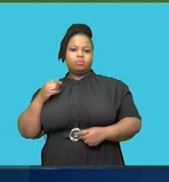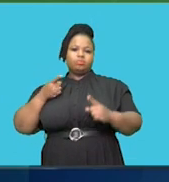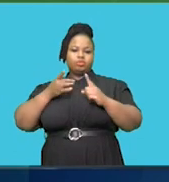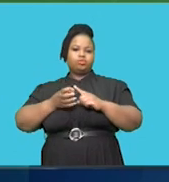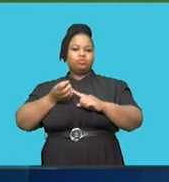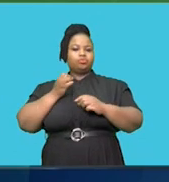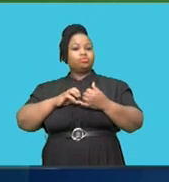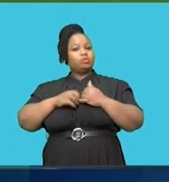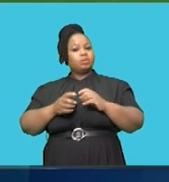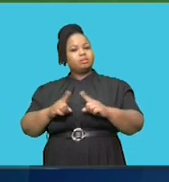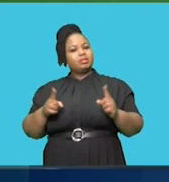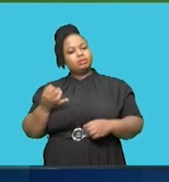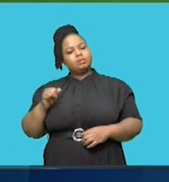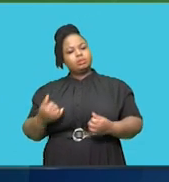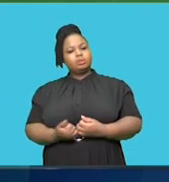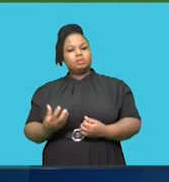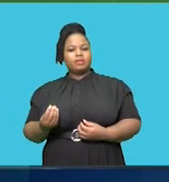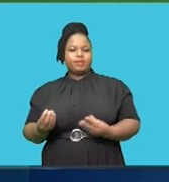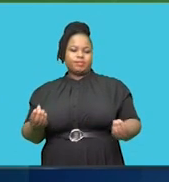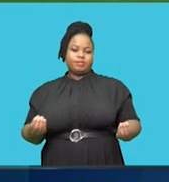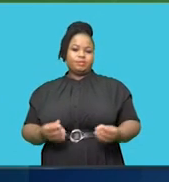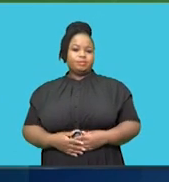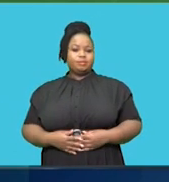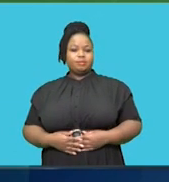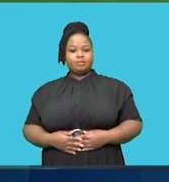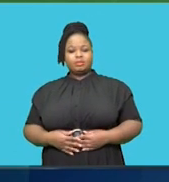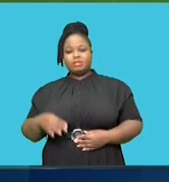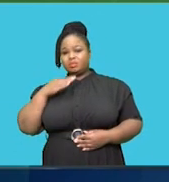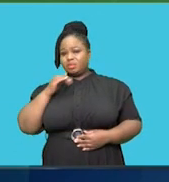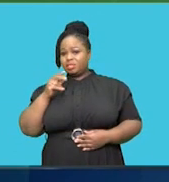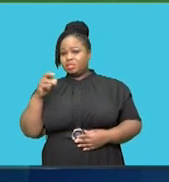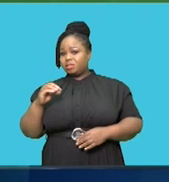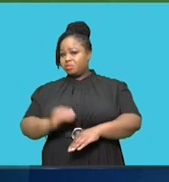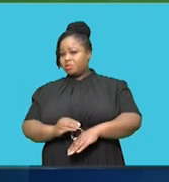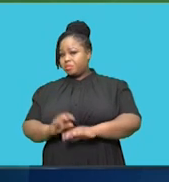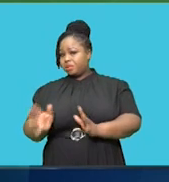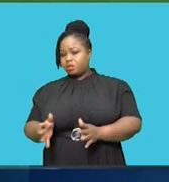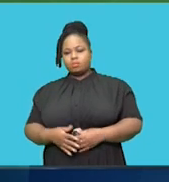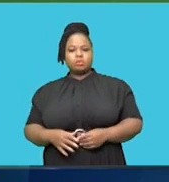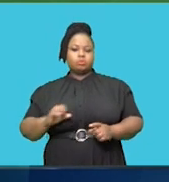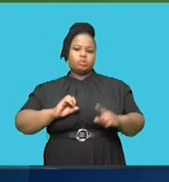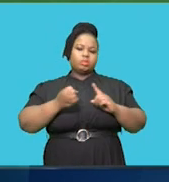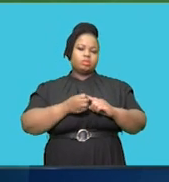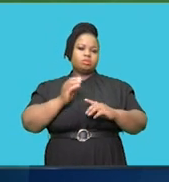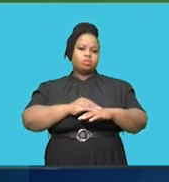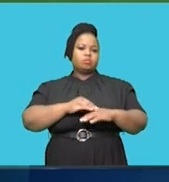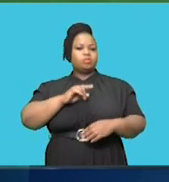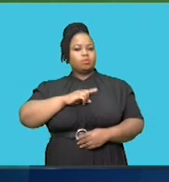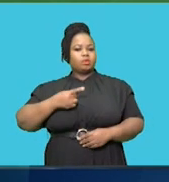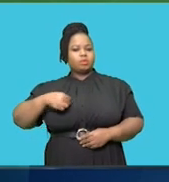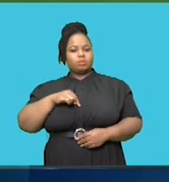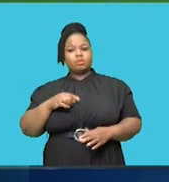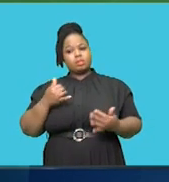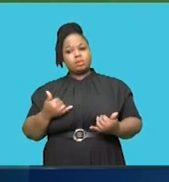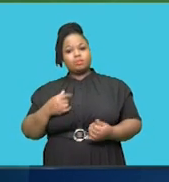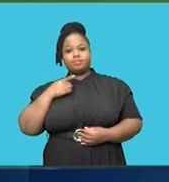that. However, there are still challenges. It's not only an ANC problem, it's a societal problem. Hence, we go